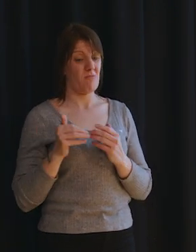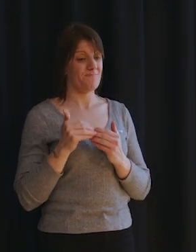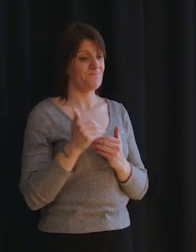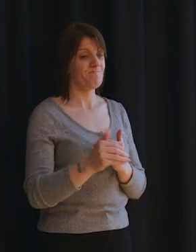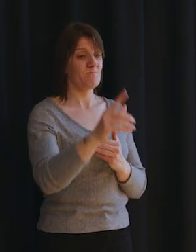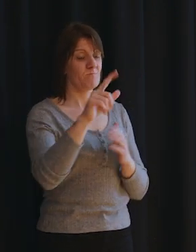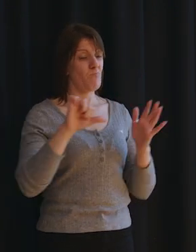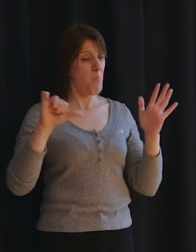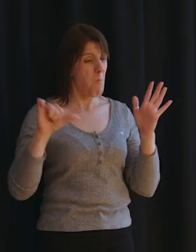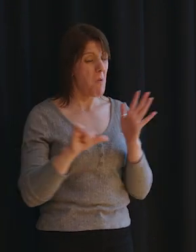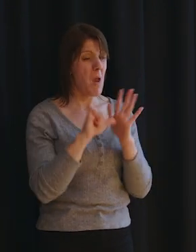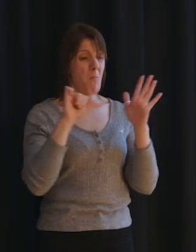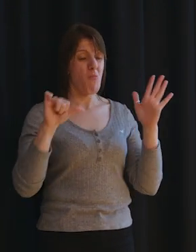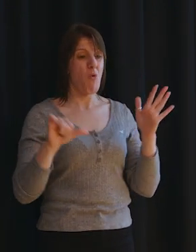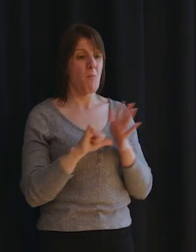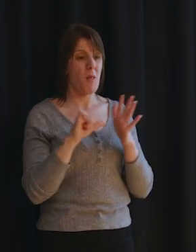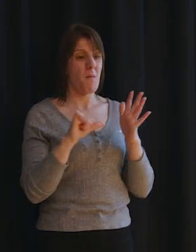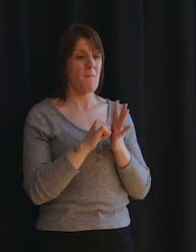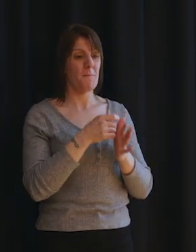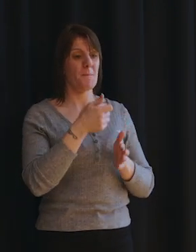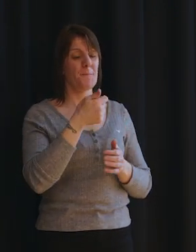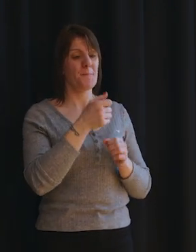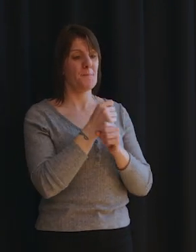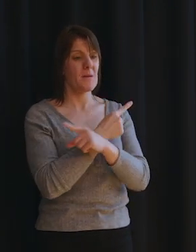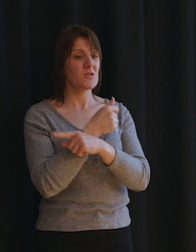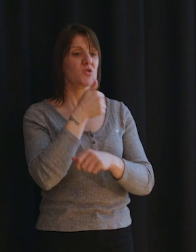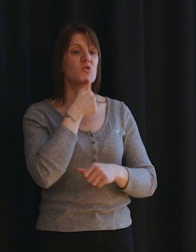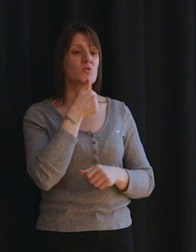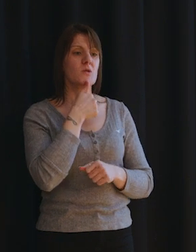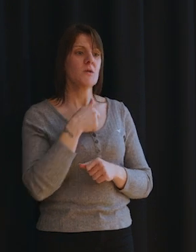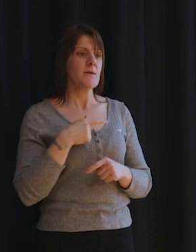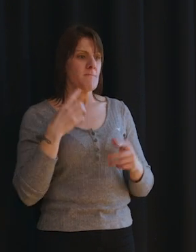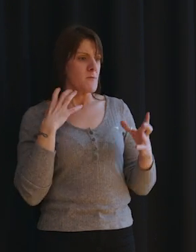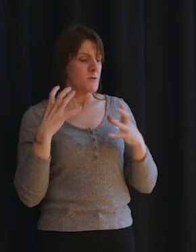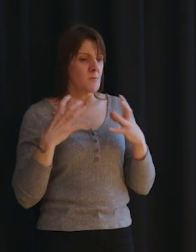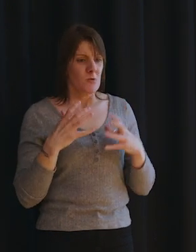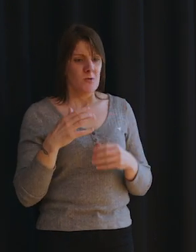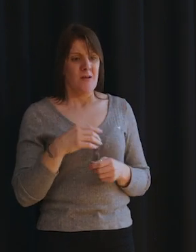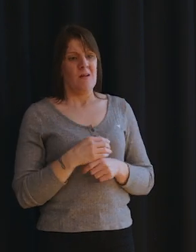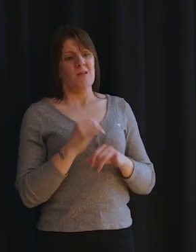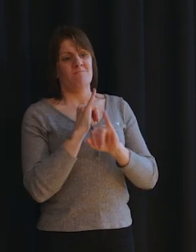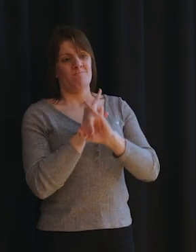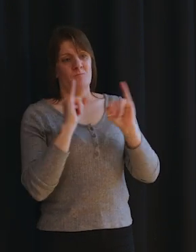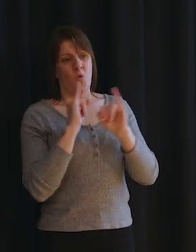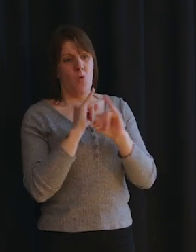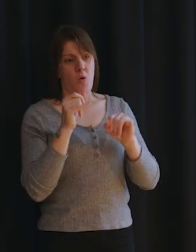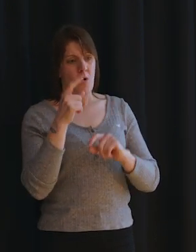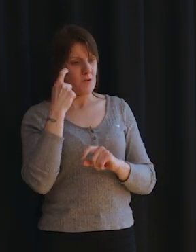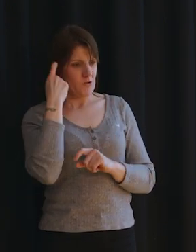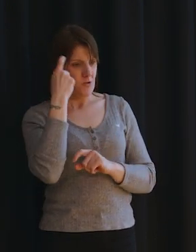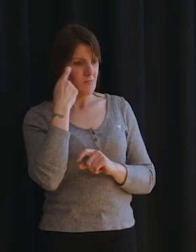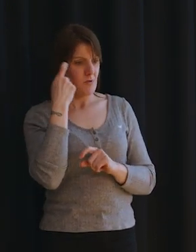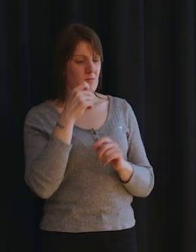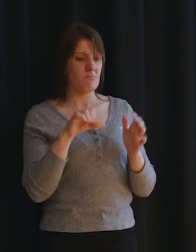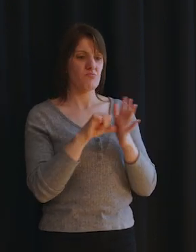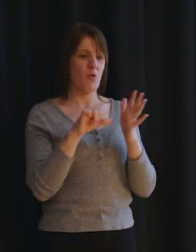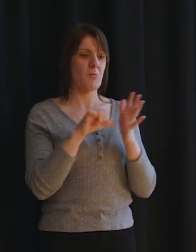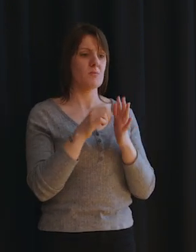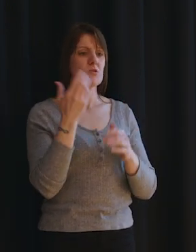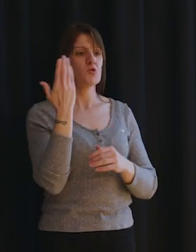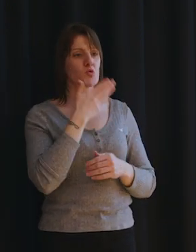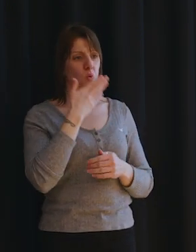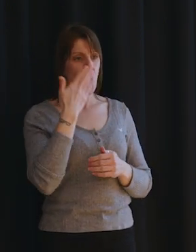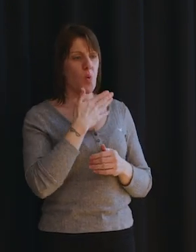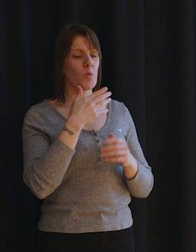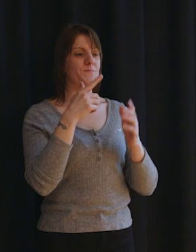So some of the impulsivity, the poor judgment, potential difficulties at school that go